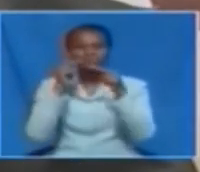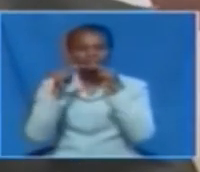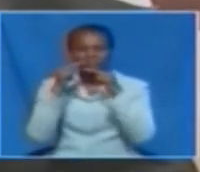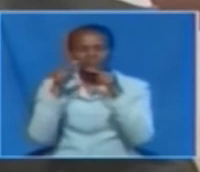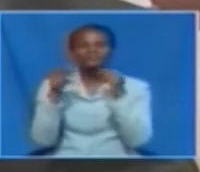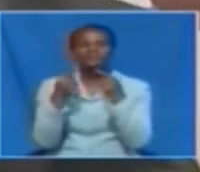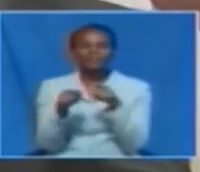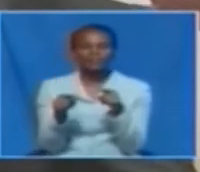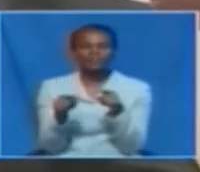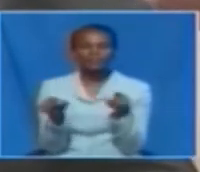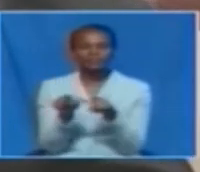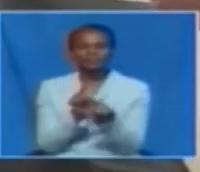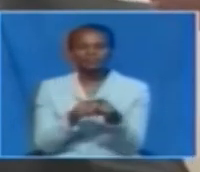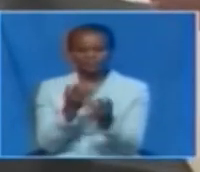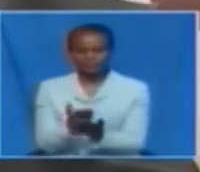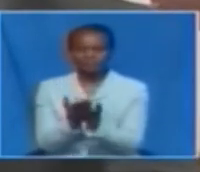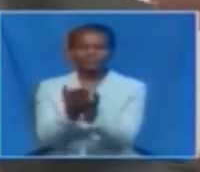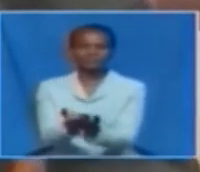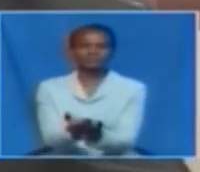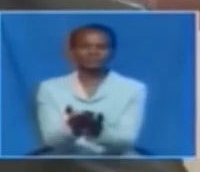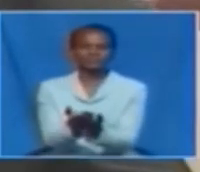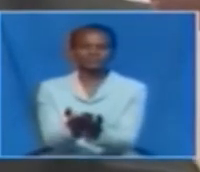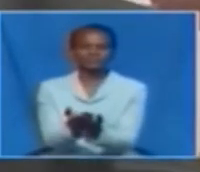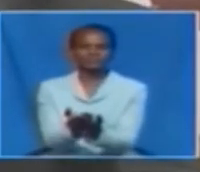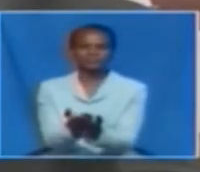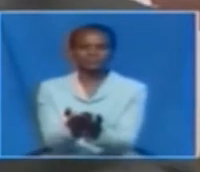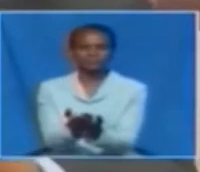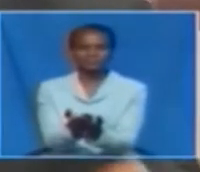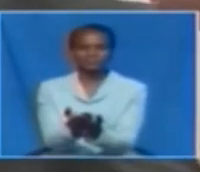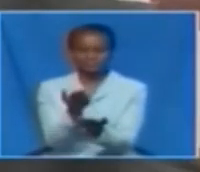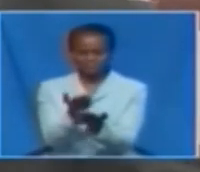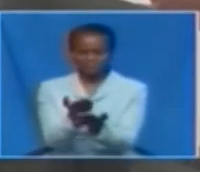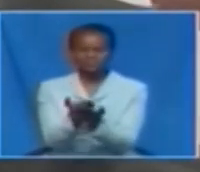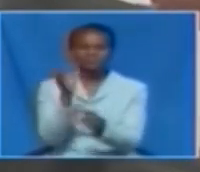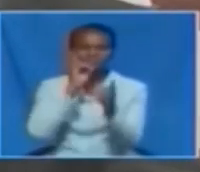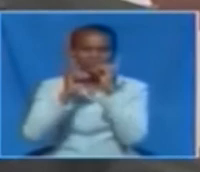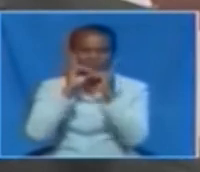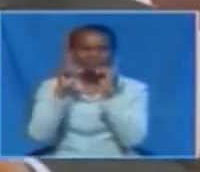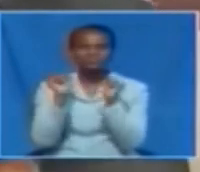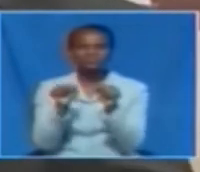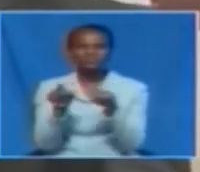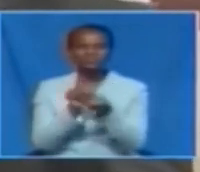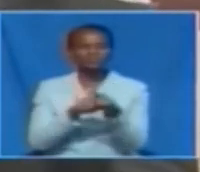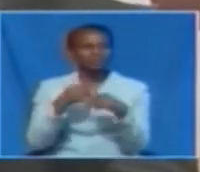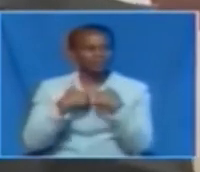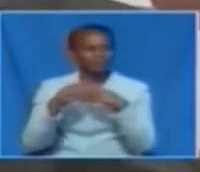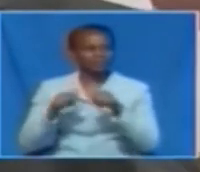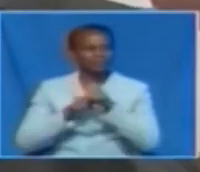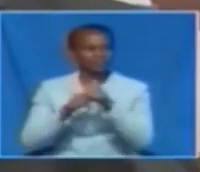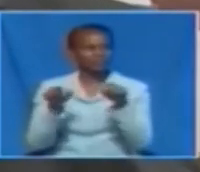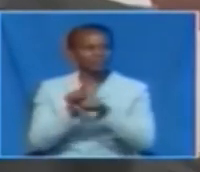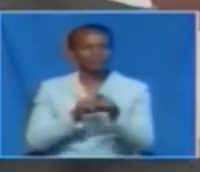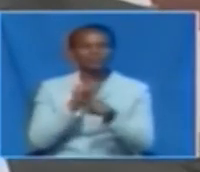come, then we have to put our running mates on the table. They have to be discussed as well. And say, we have the running mates here, what do we do with